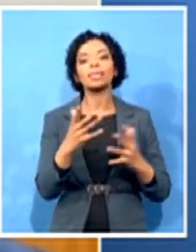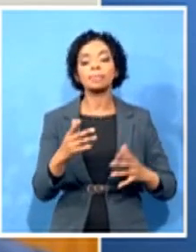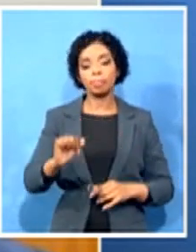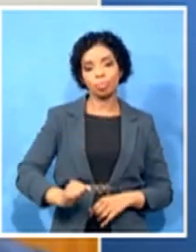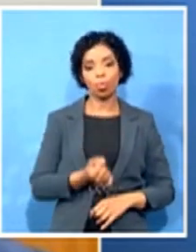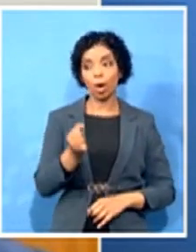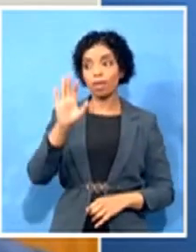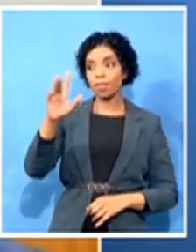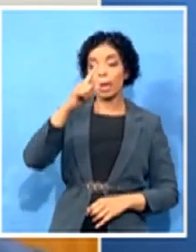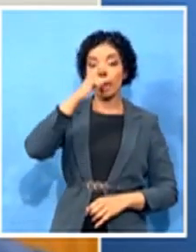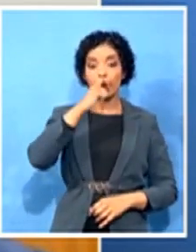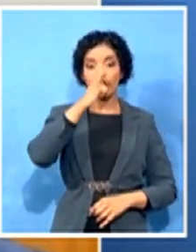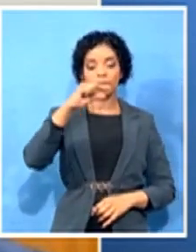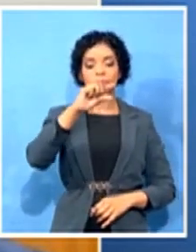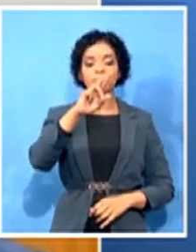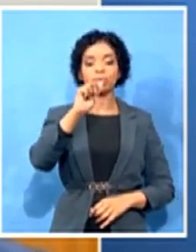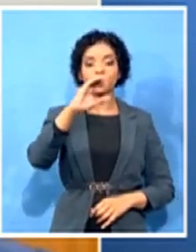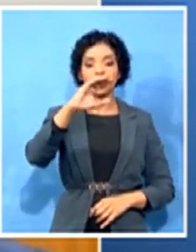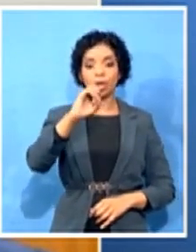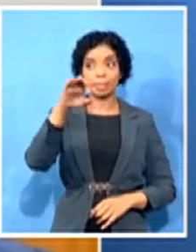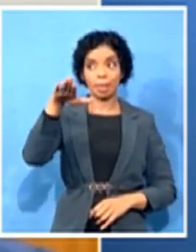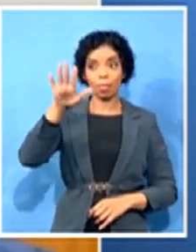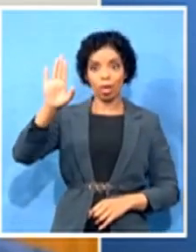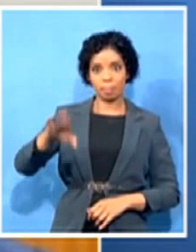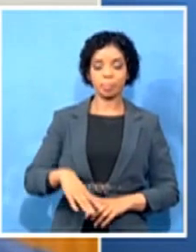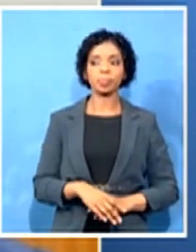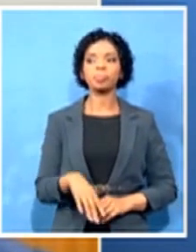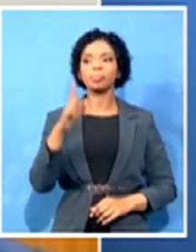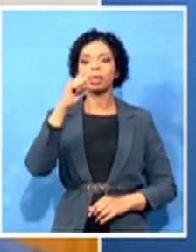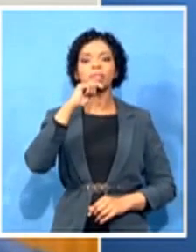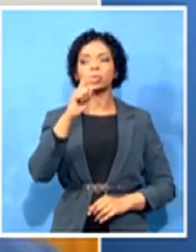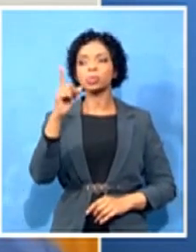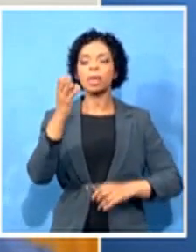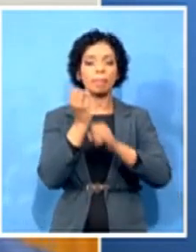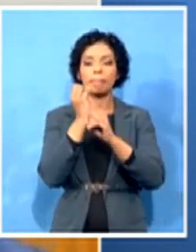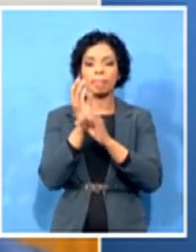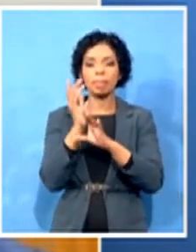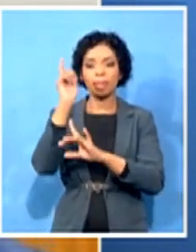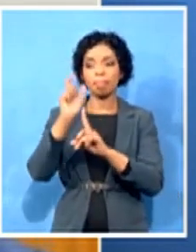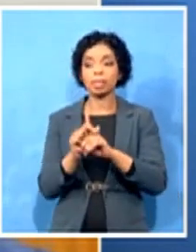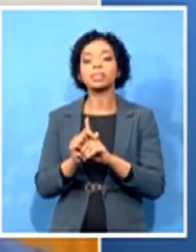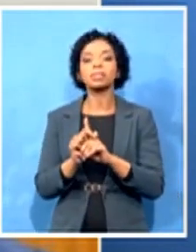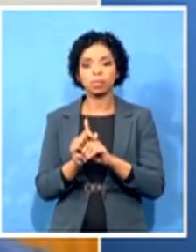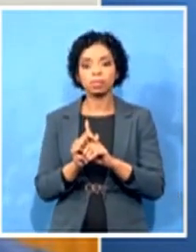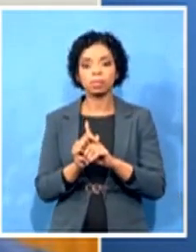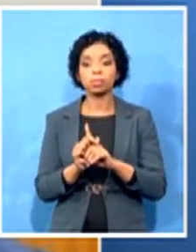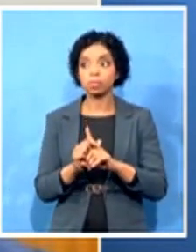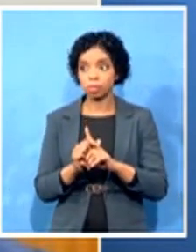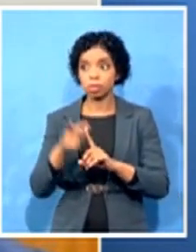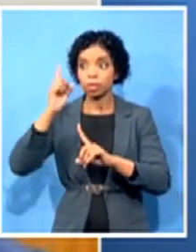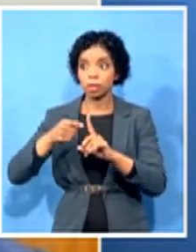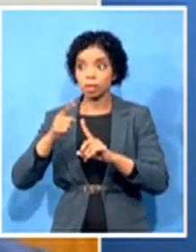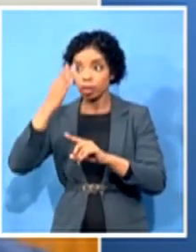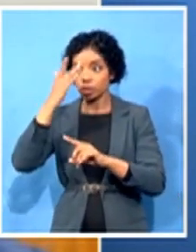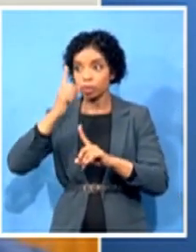an alleged suspect in an assault case. She got onto a plane and she left the country and she never returned. So that is the problem